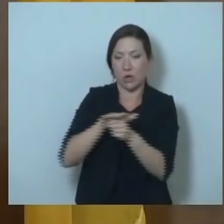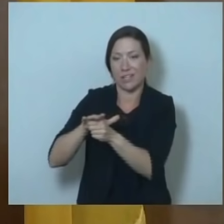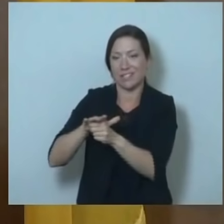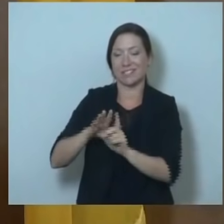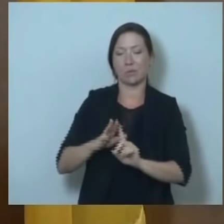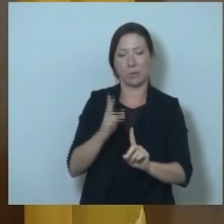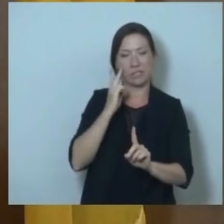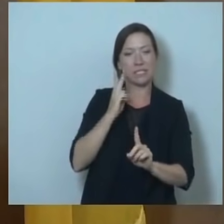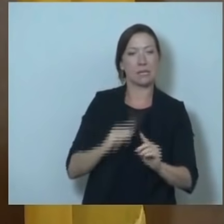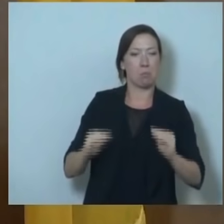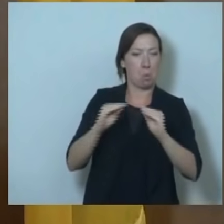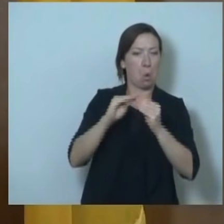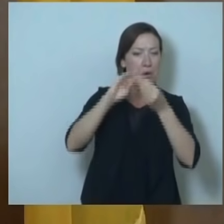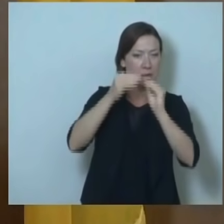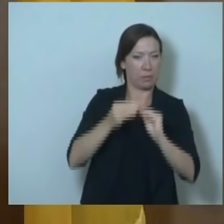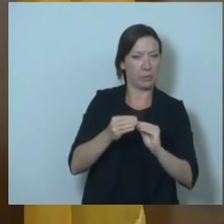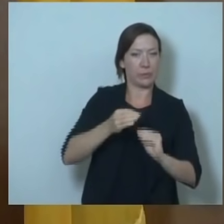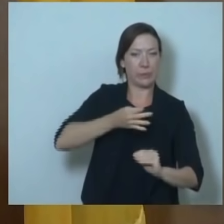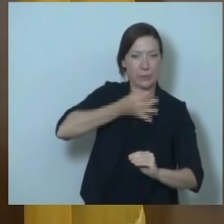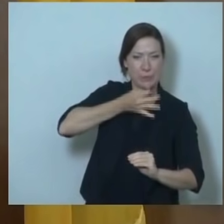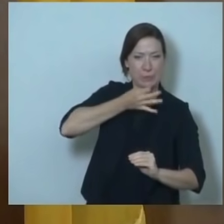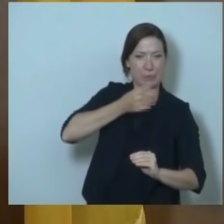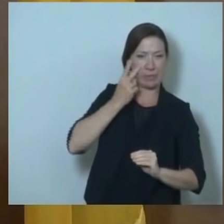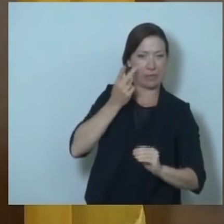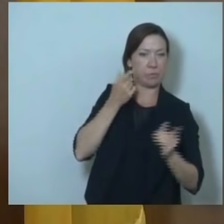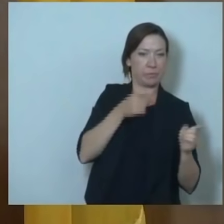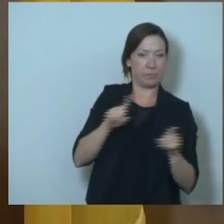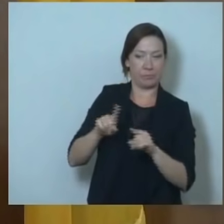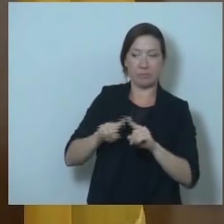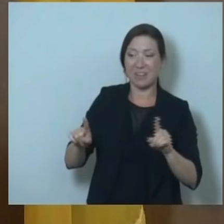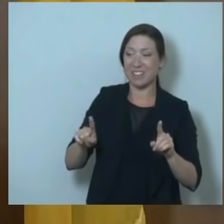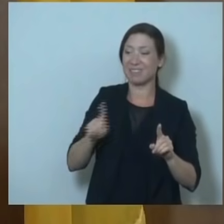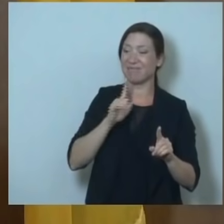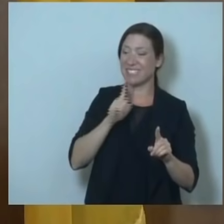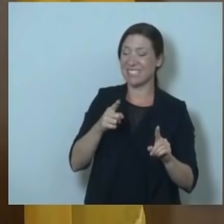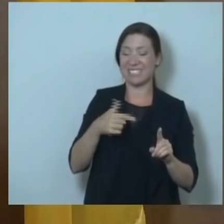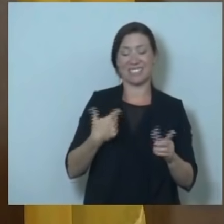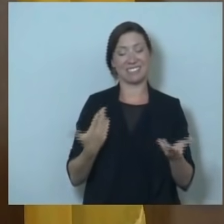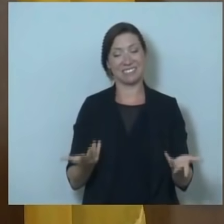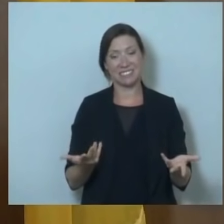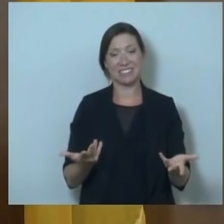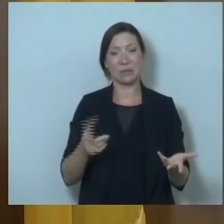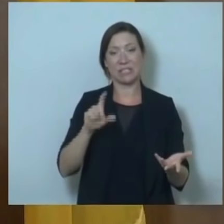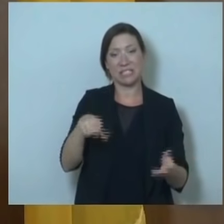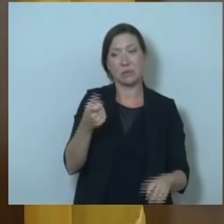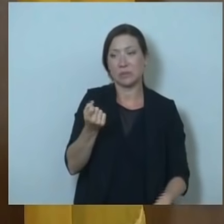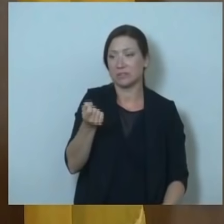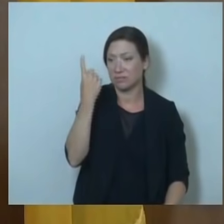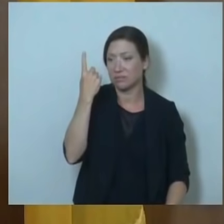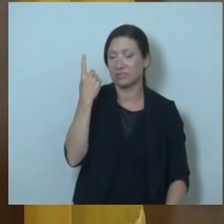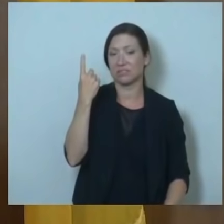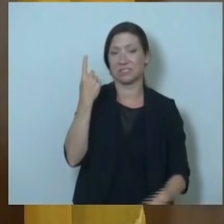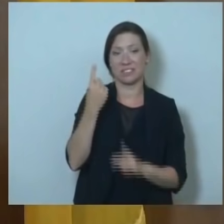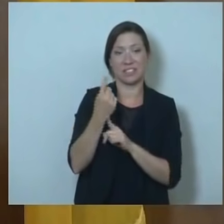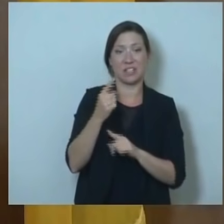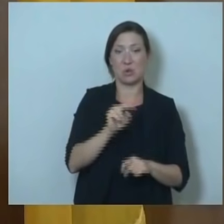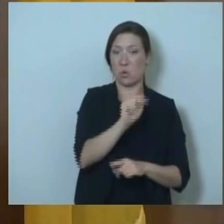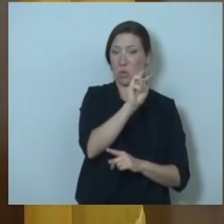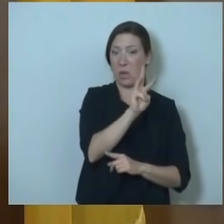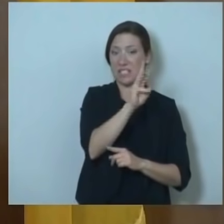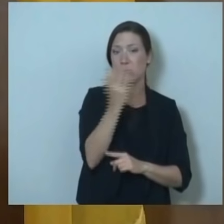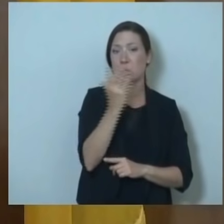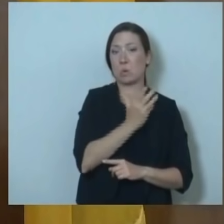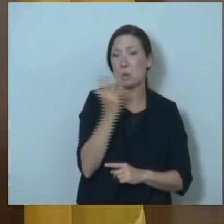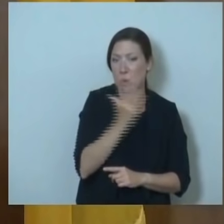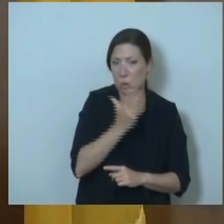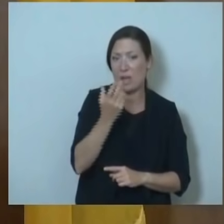the next several days, but that a real understanding that we've got high risk activity in the Northwest,